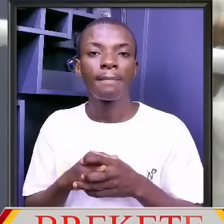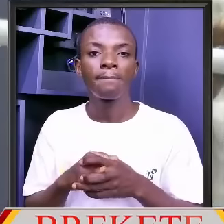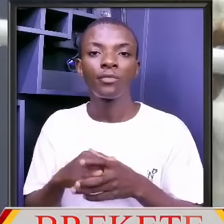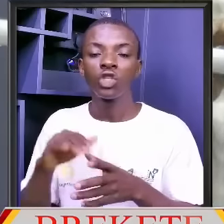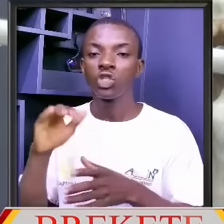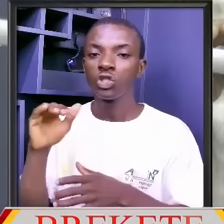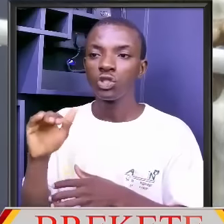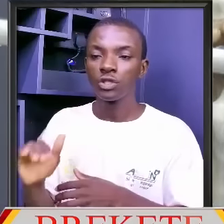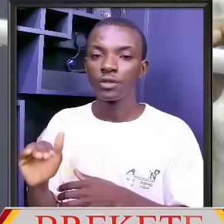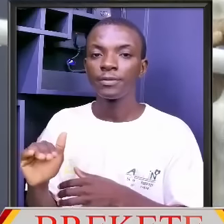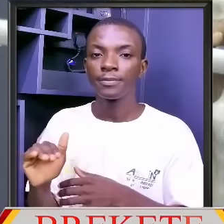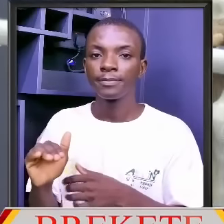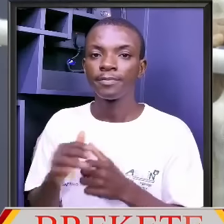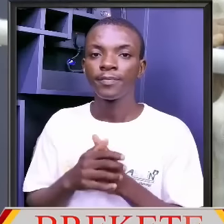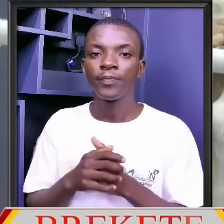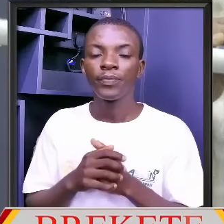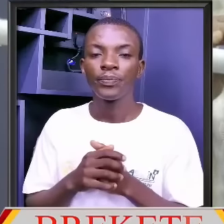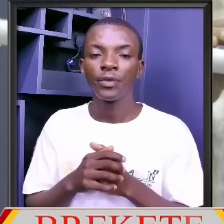pikin